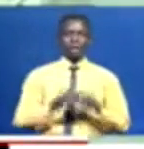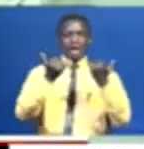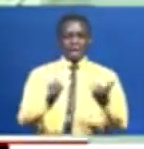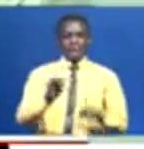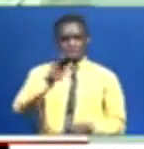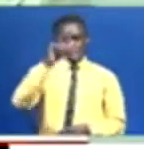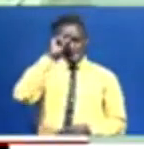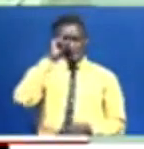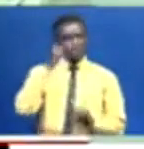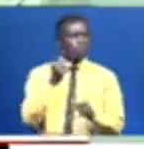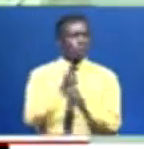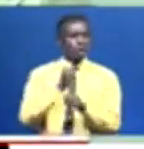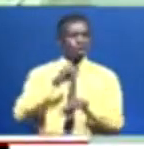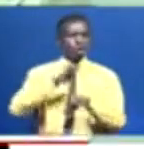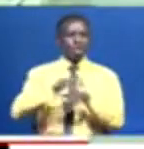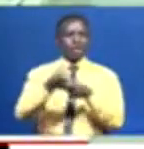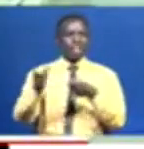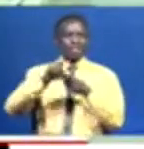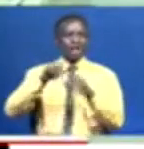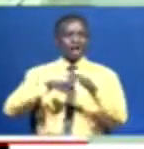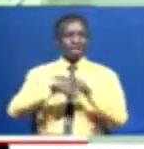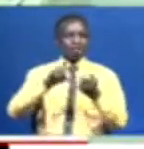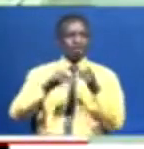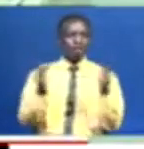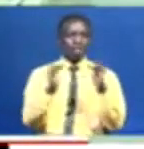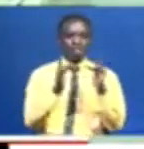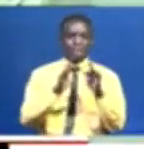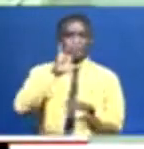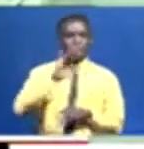know, increasing access to the internet by coming up with over